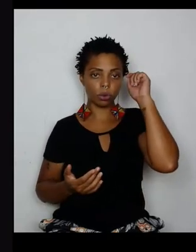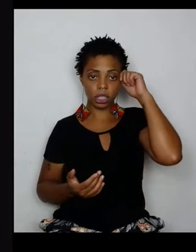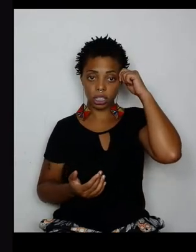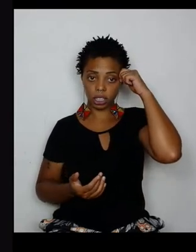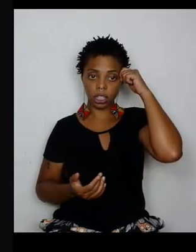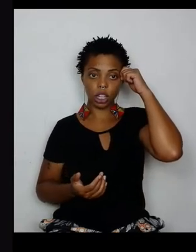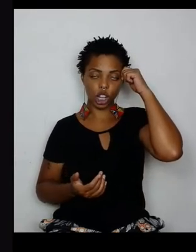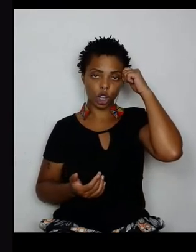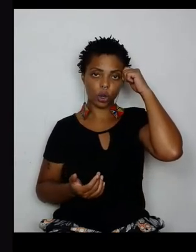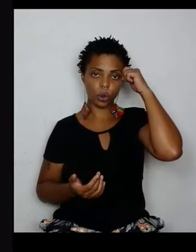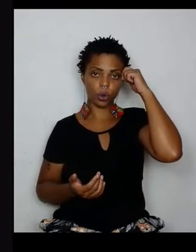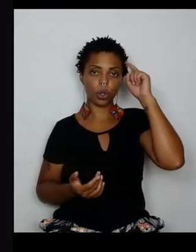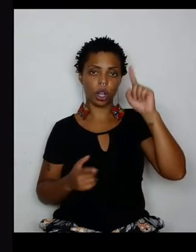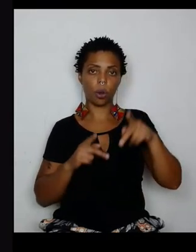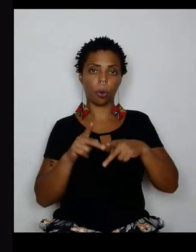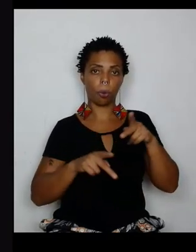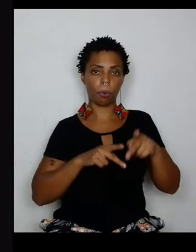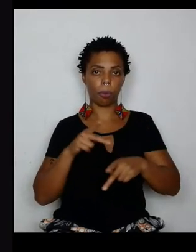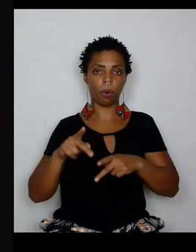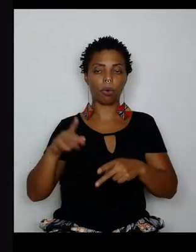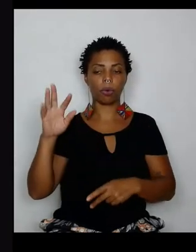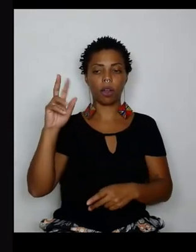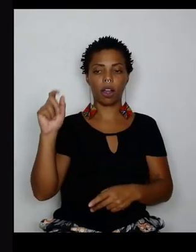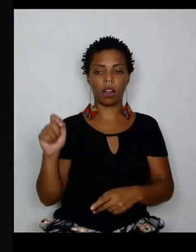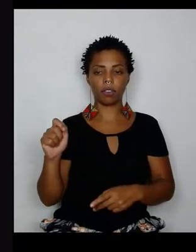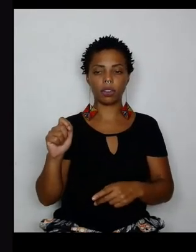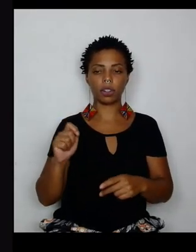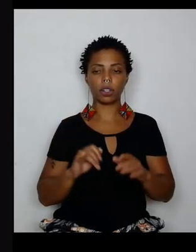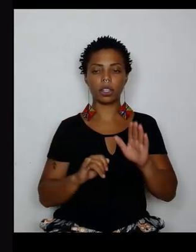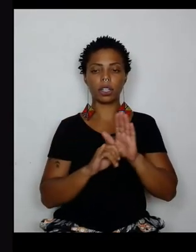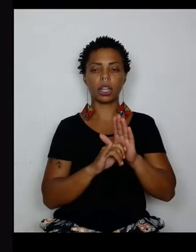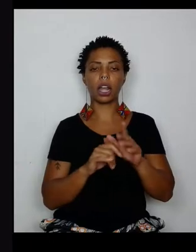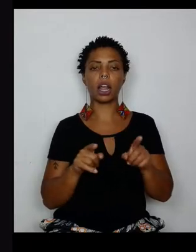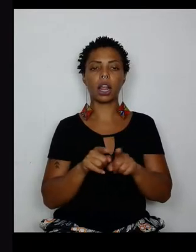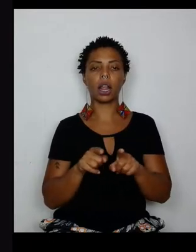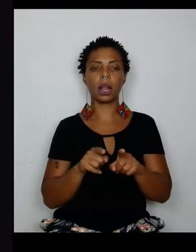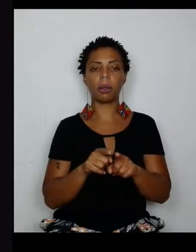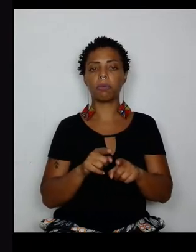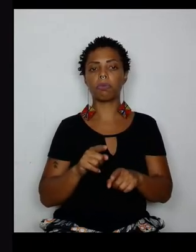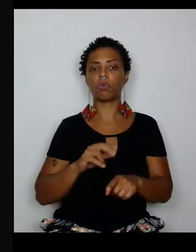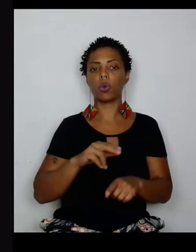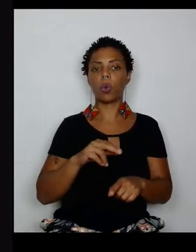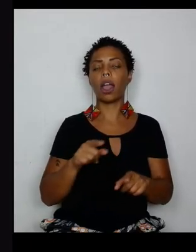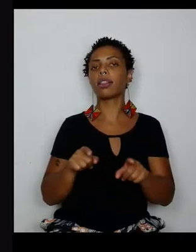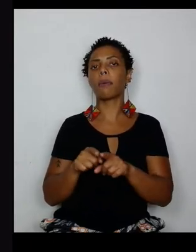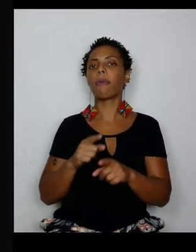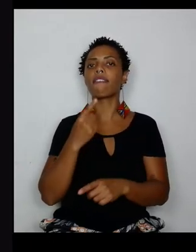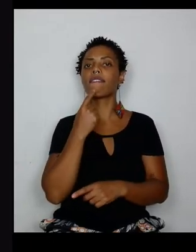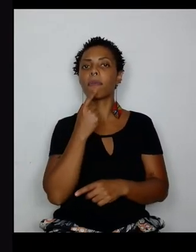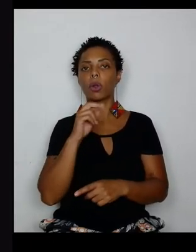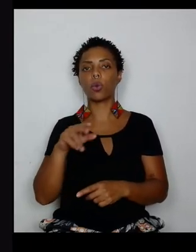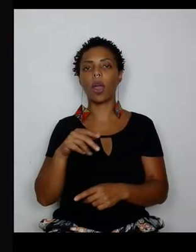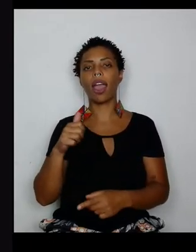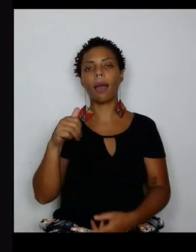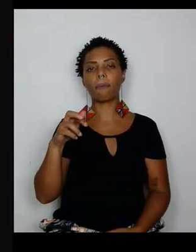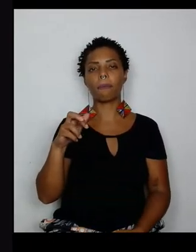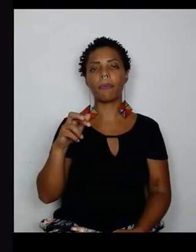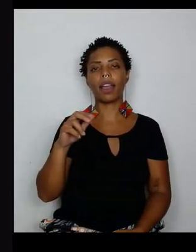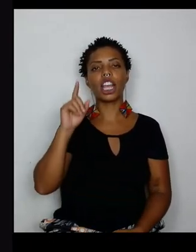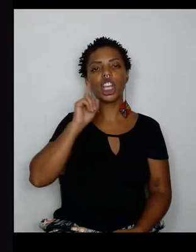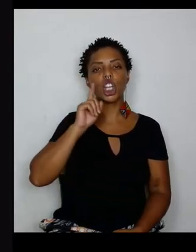continent nor red as was the amerindian nor yellow as was the